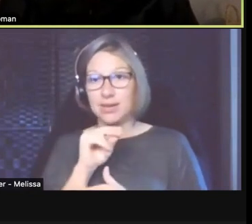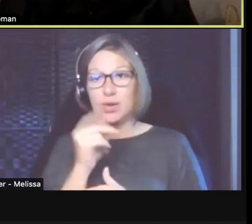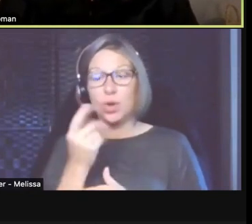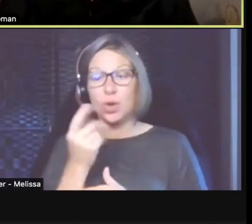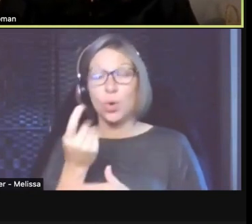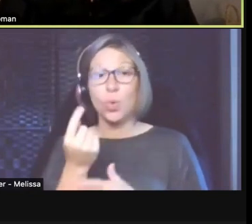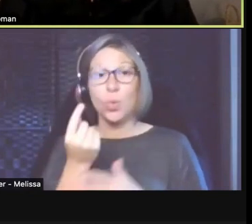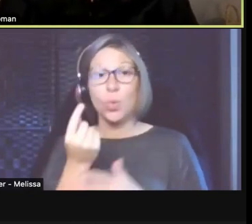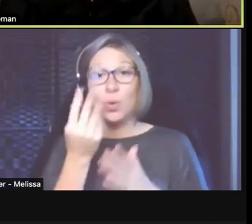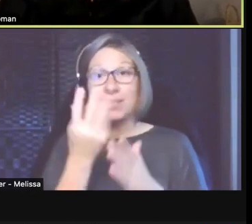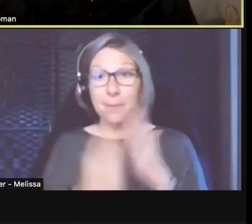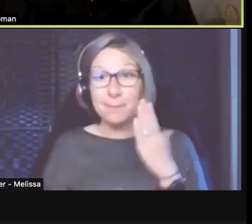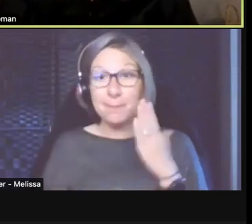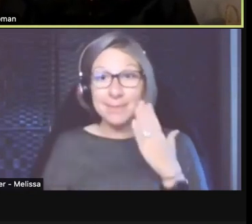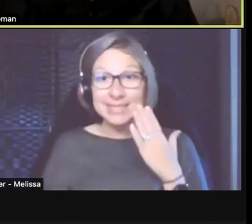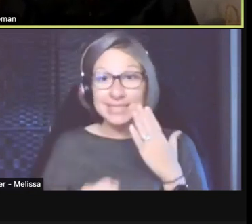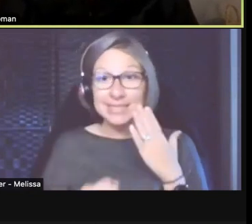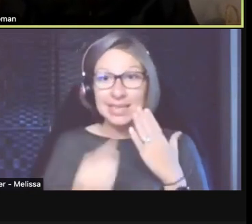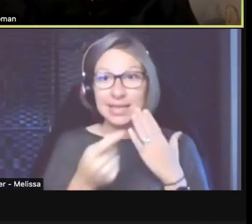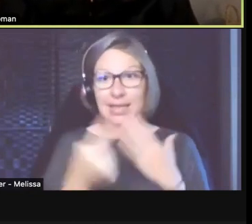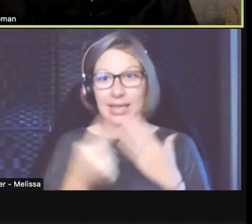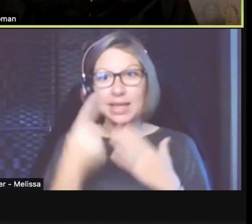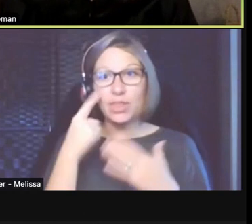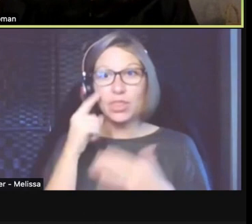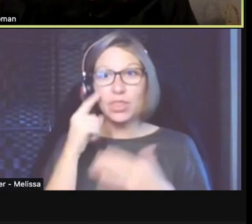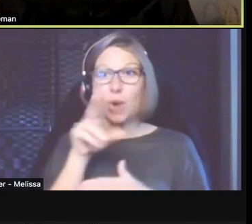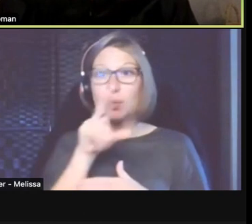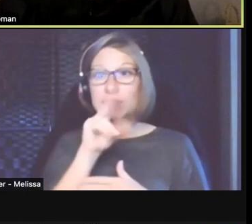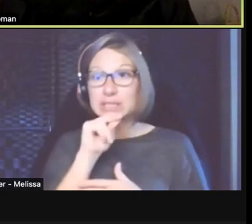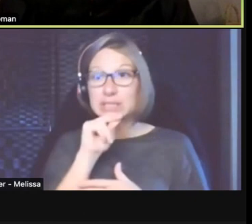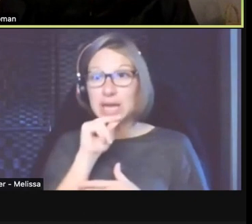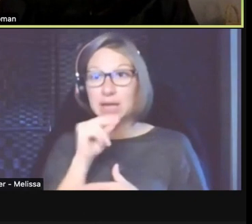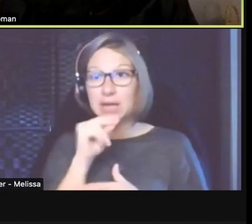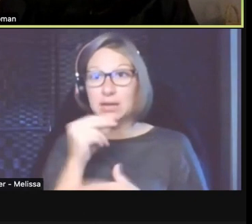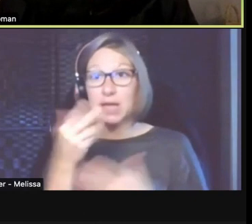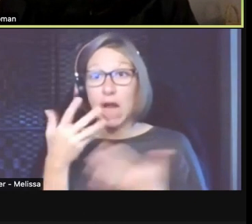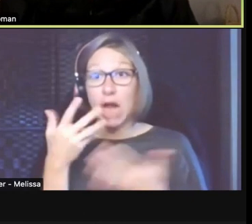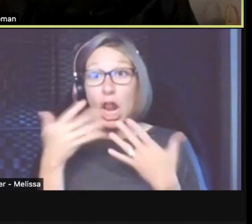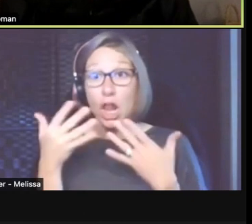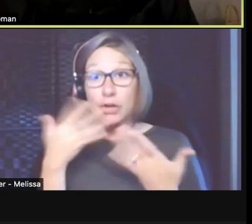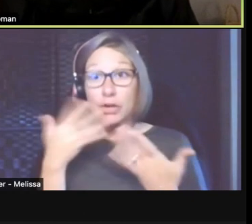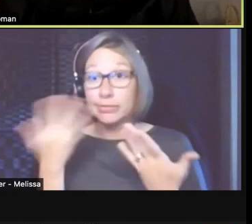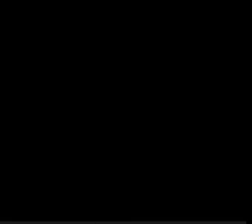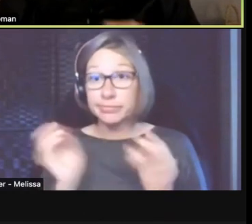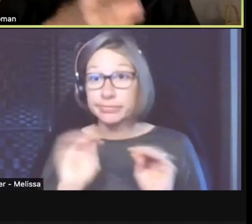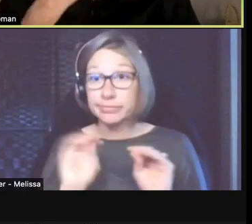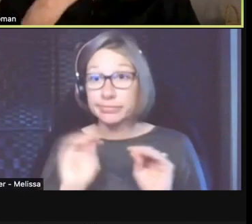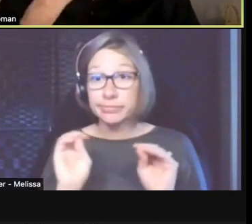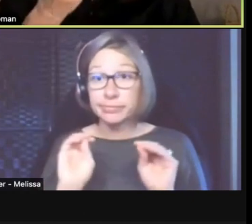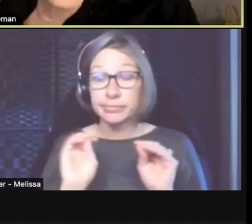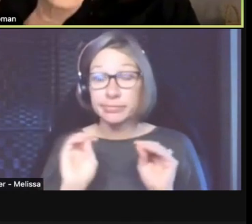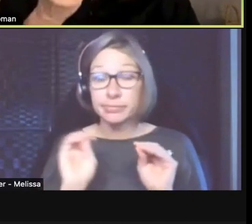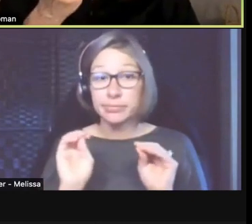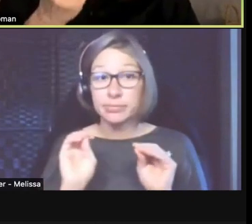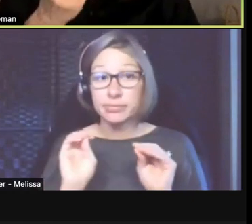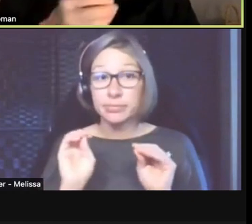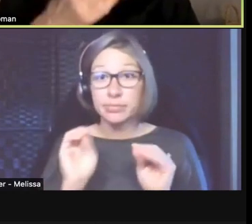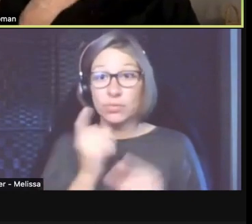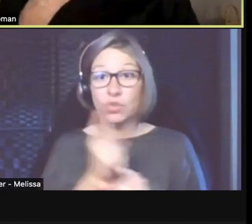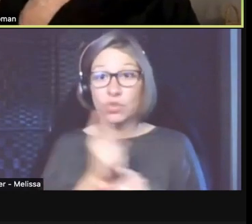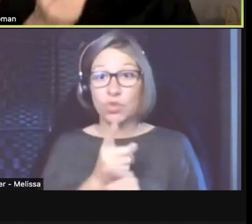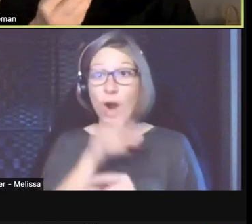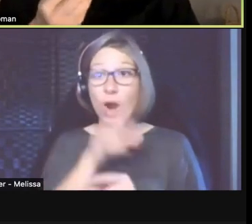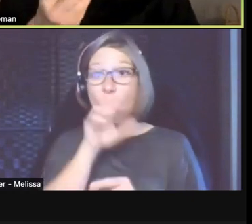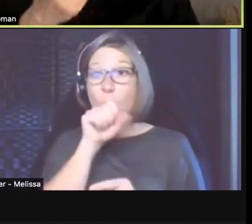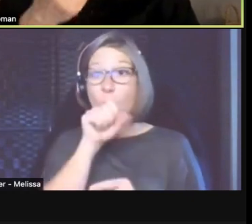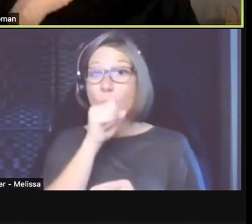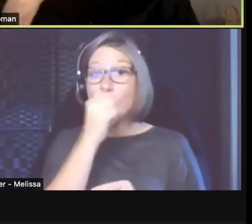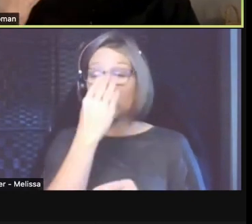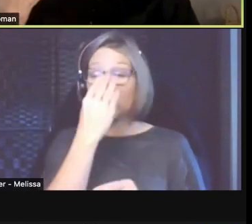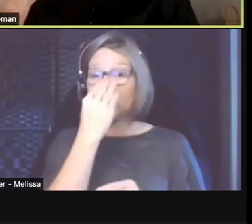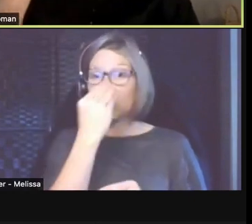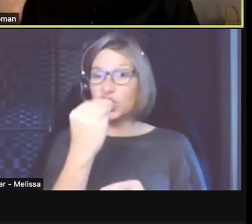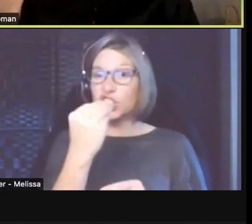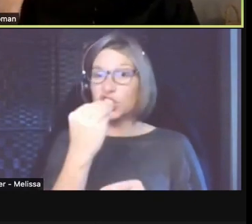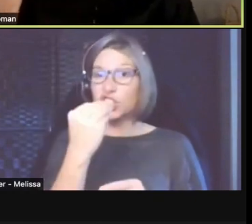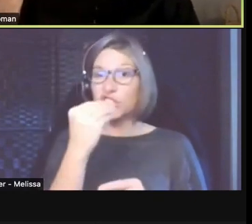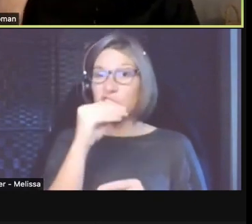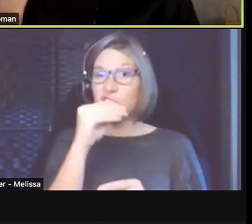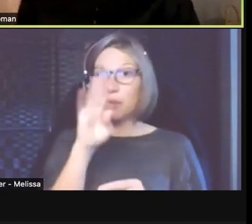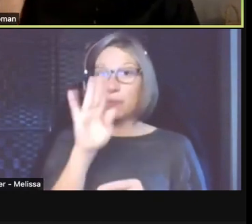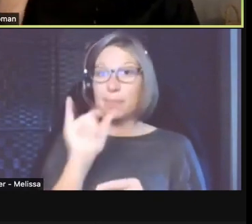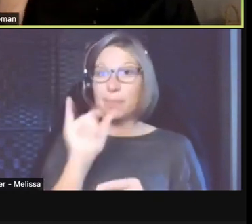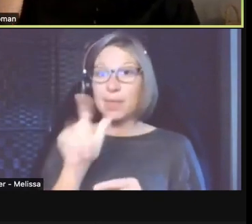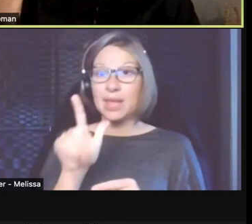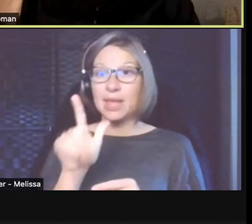was duck-like? Color, right? The orange beak, the bill, the